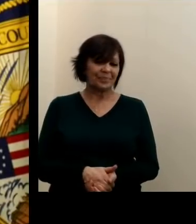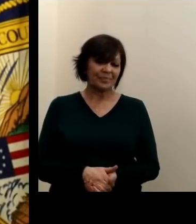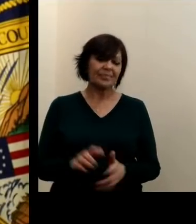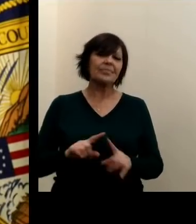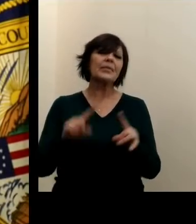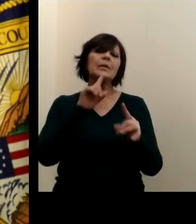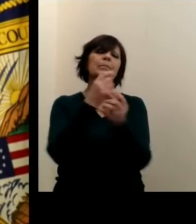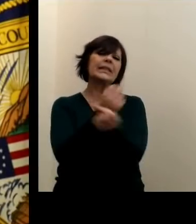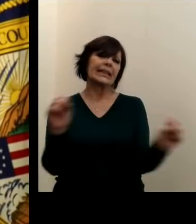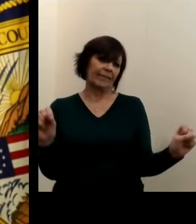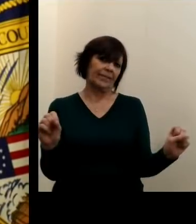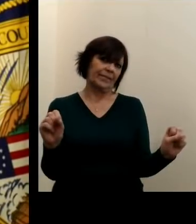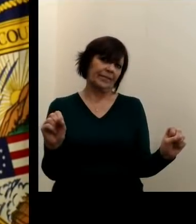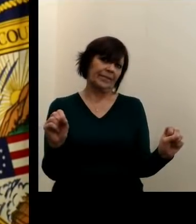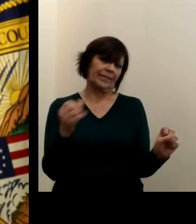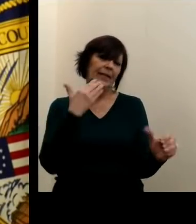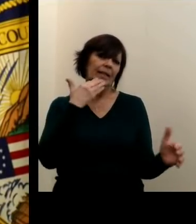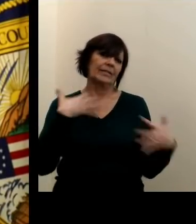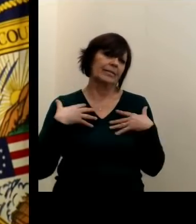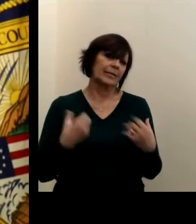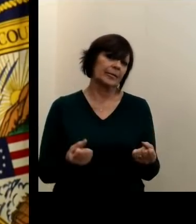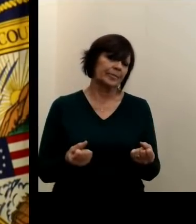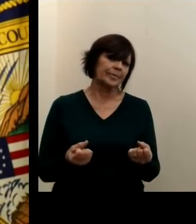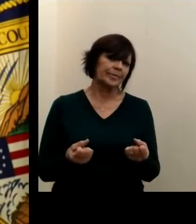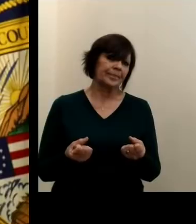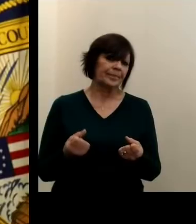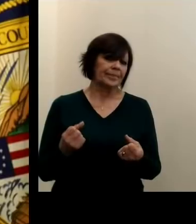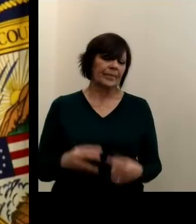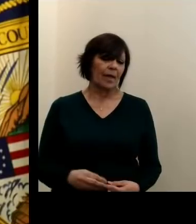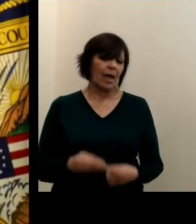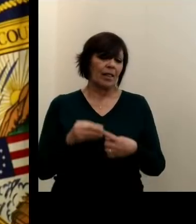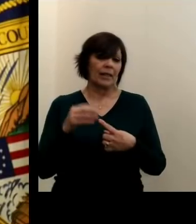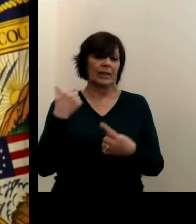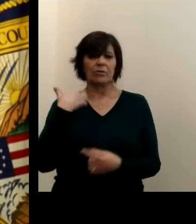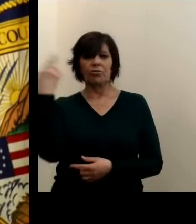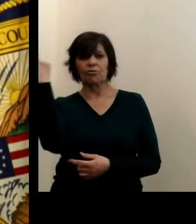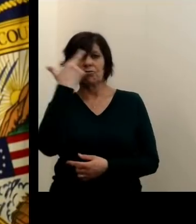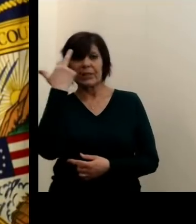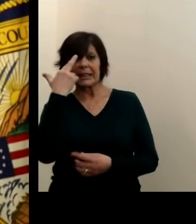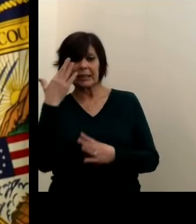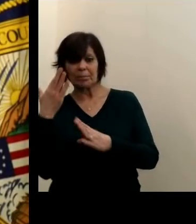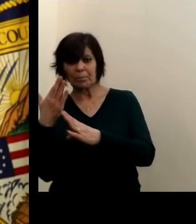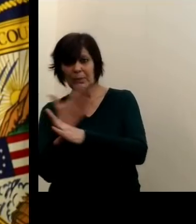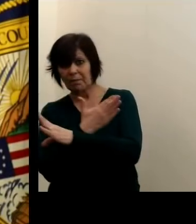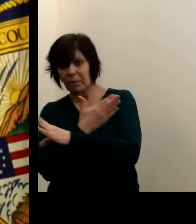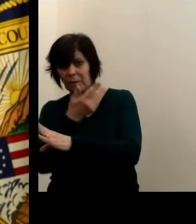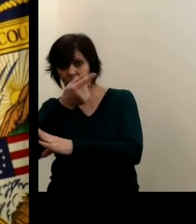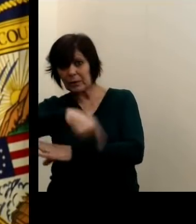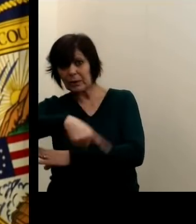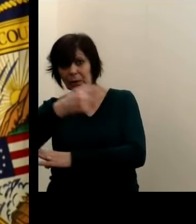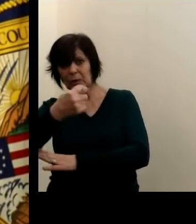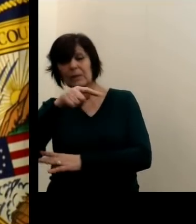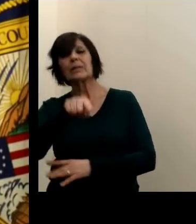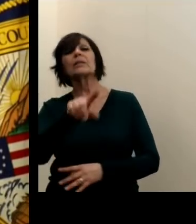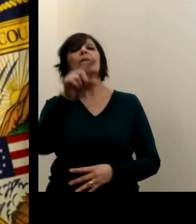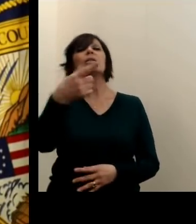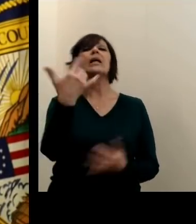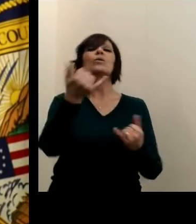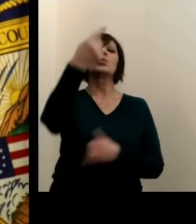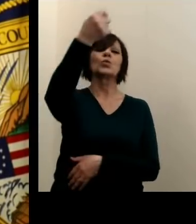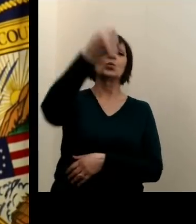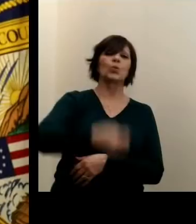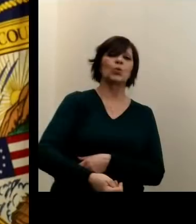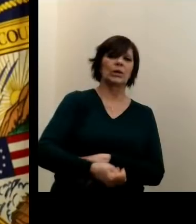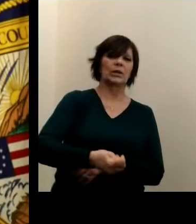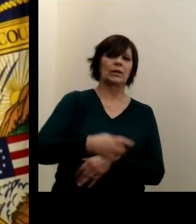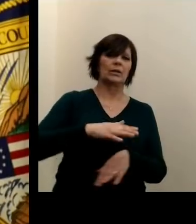be safe and well in everyone, and unless we have a reason to come before you, again, this is the only press briefing we'll do